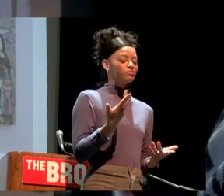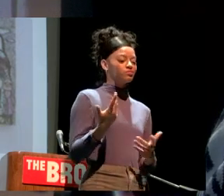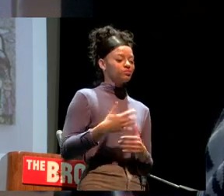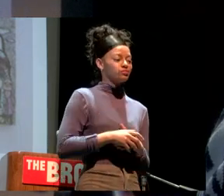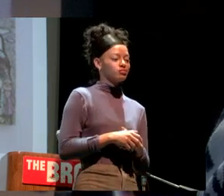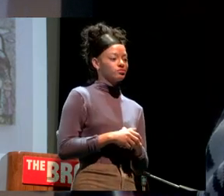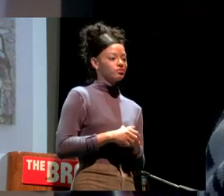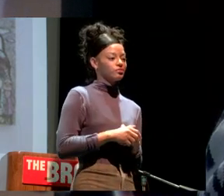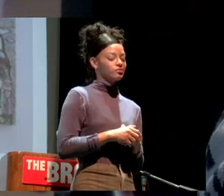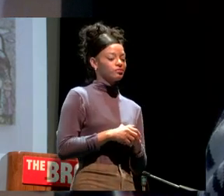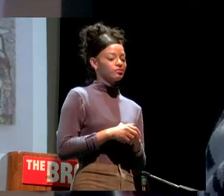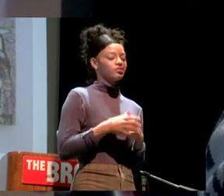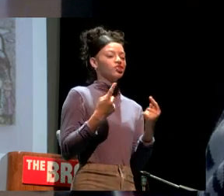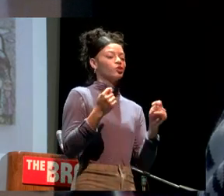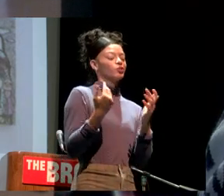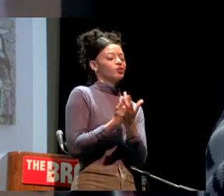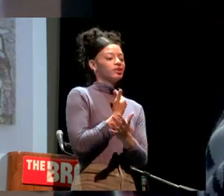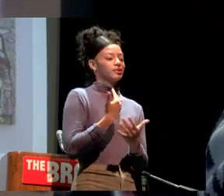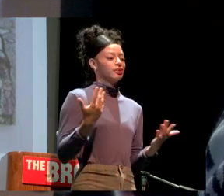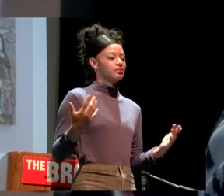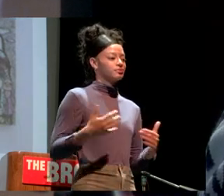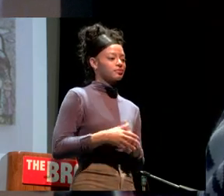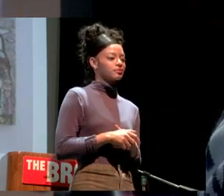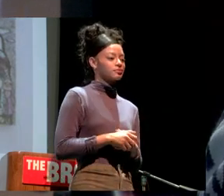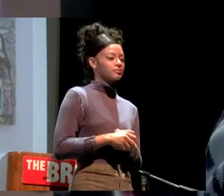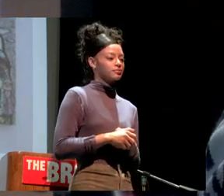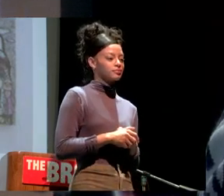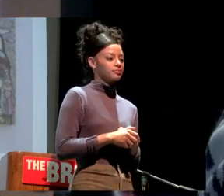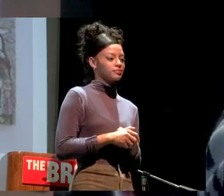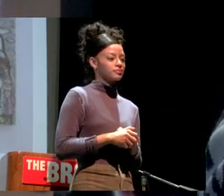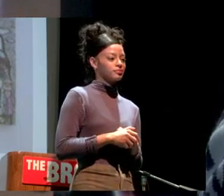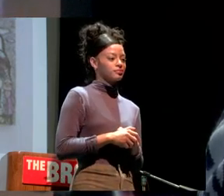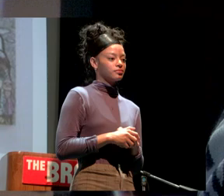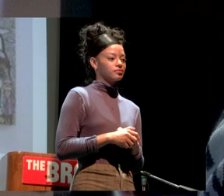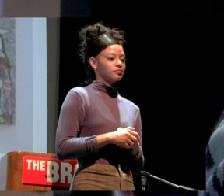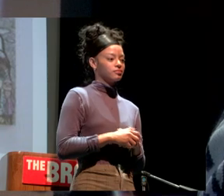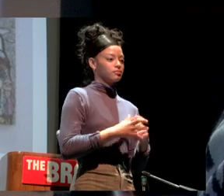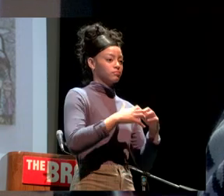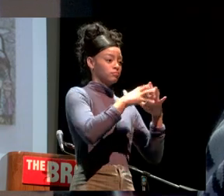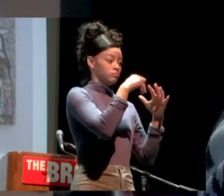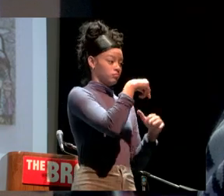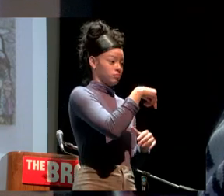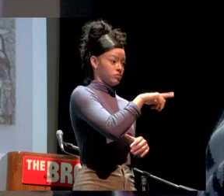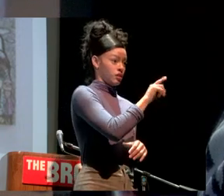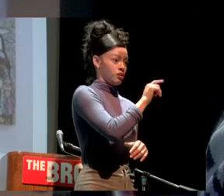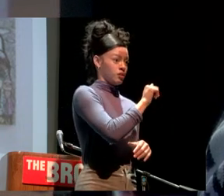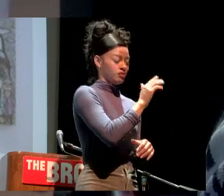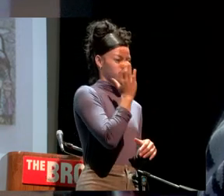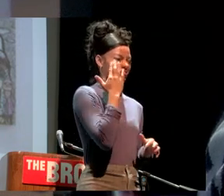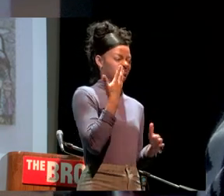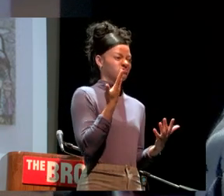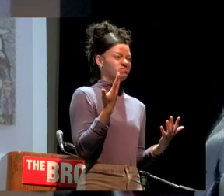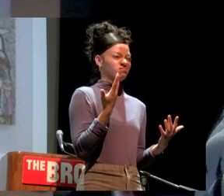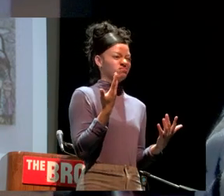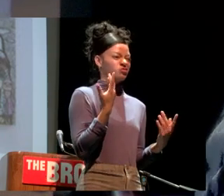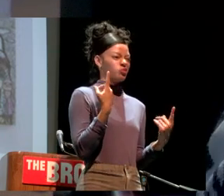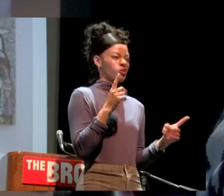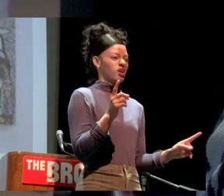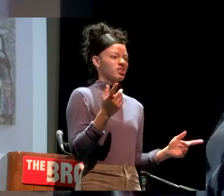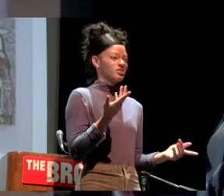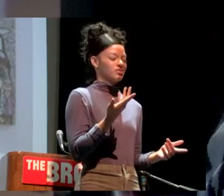So. That is a very good timing. Now is a crushing for the market, right?